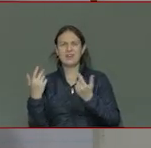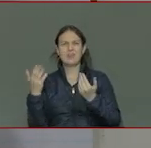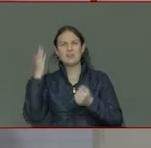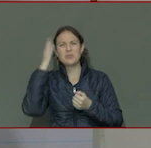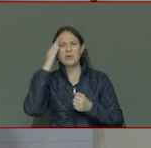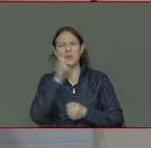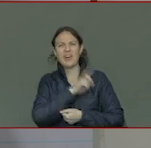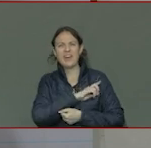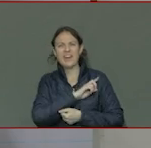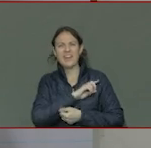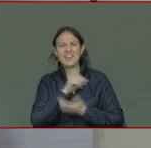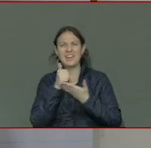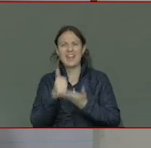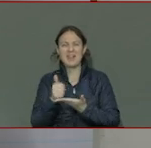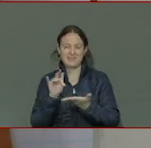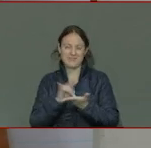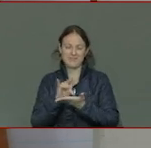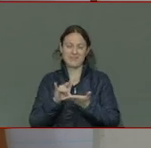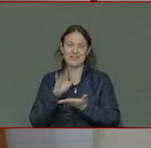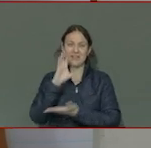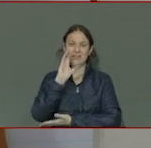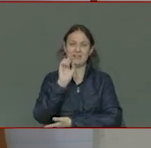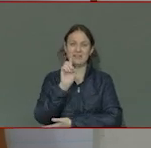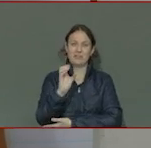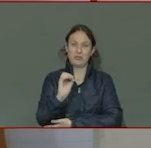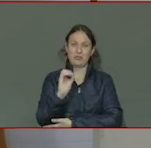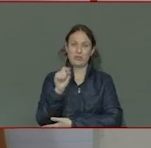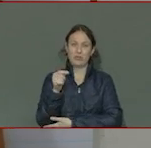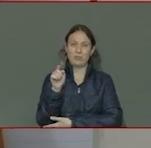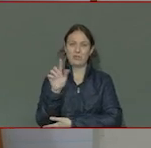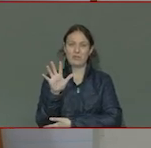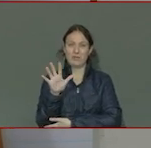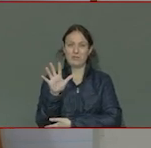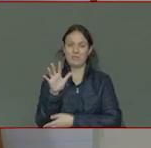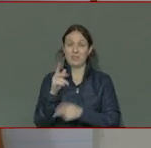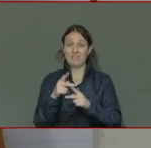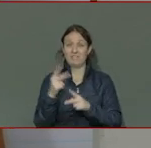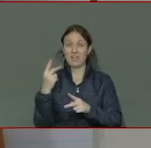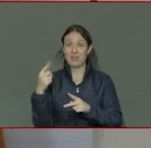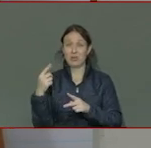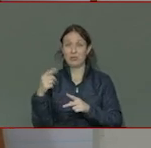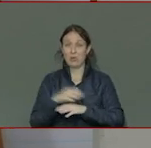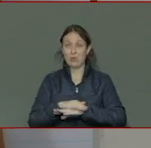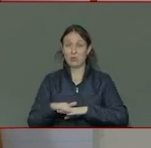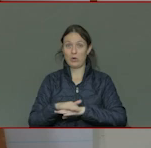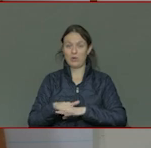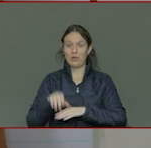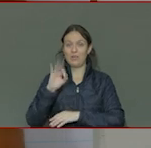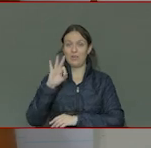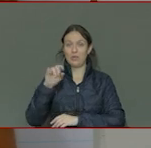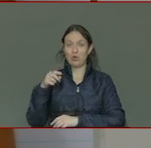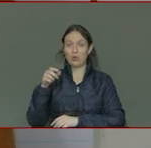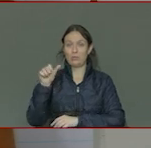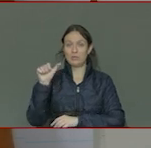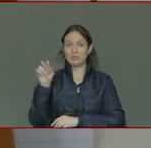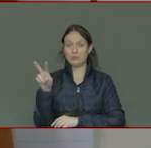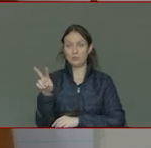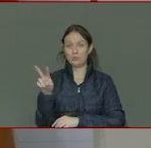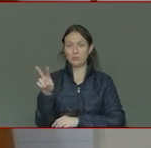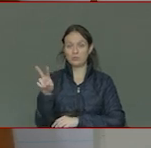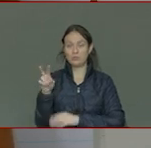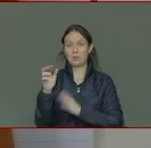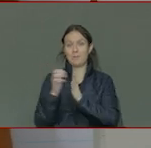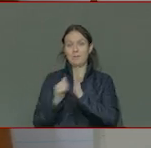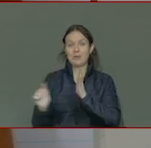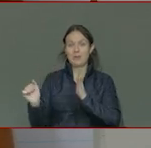calculation. 0,15, the final on the ground is 3,62